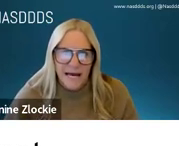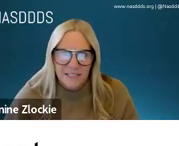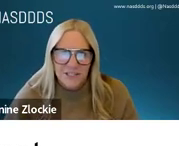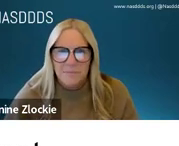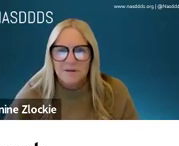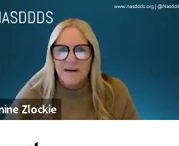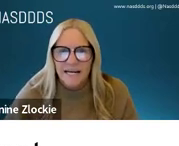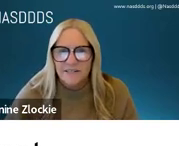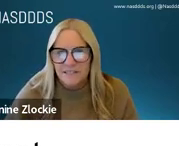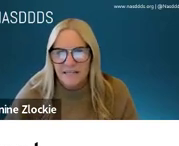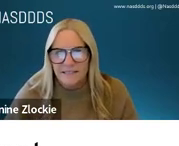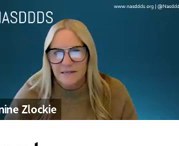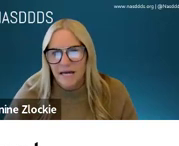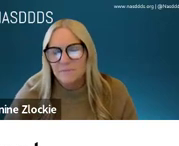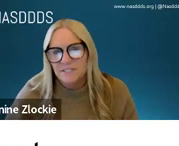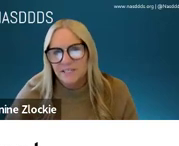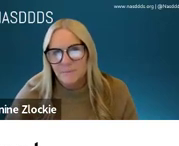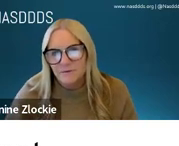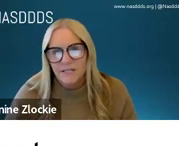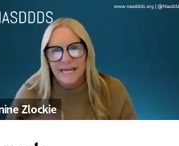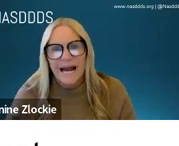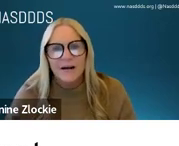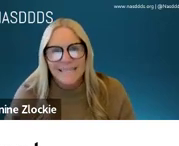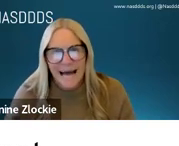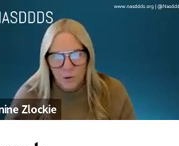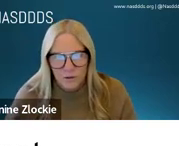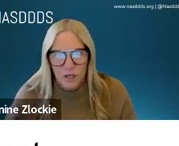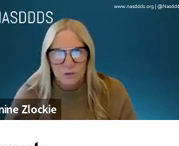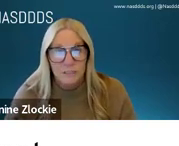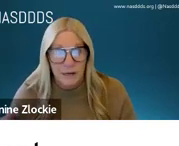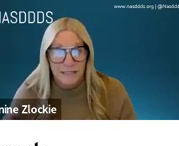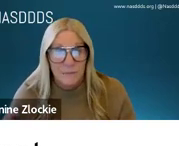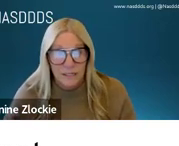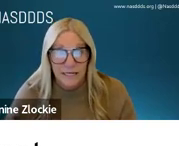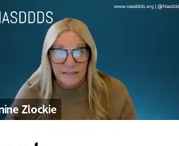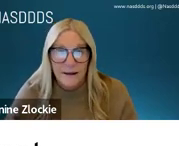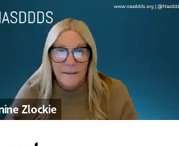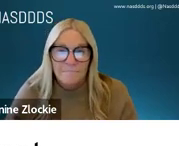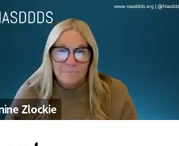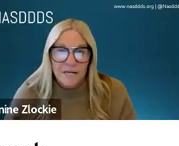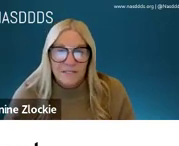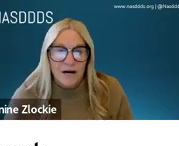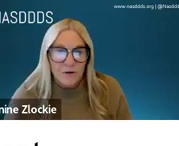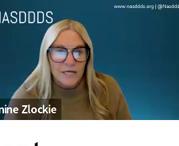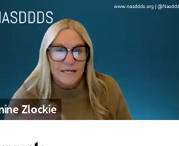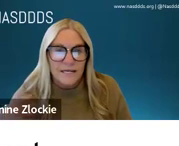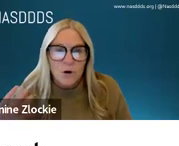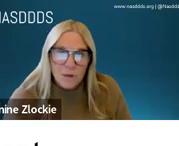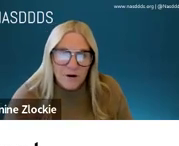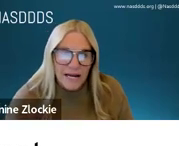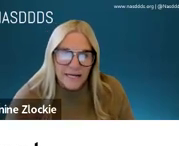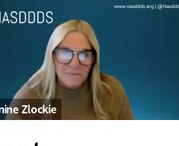provider managed, a provider selected by the participant really carries out those responsibilities. So